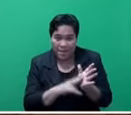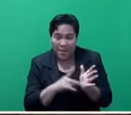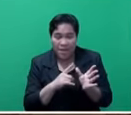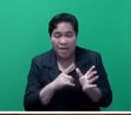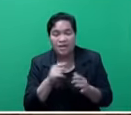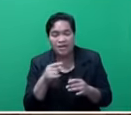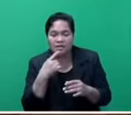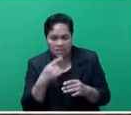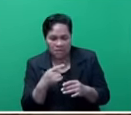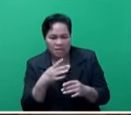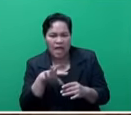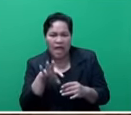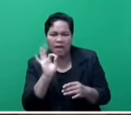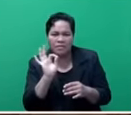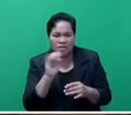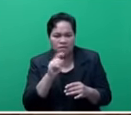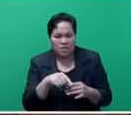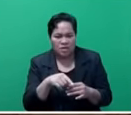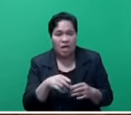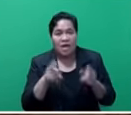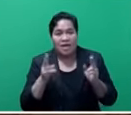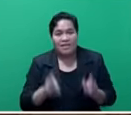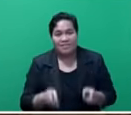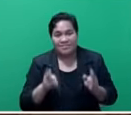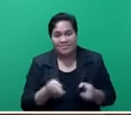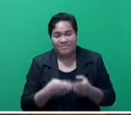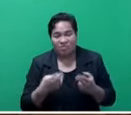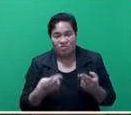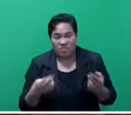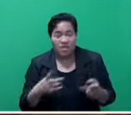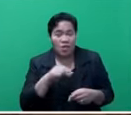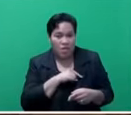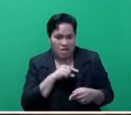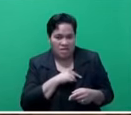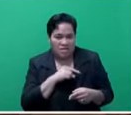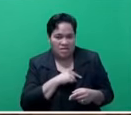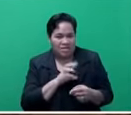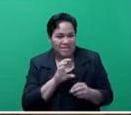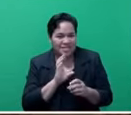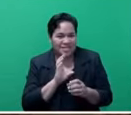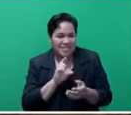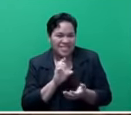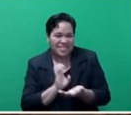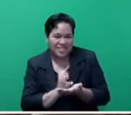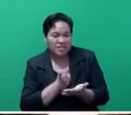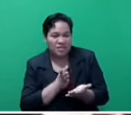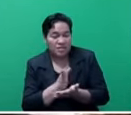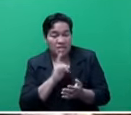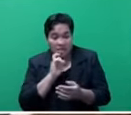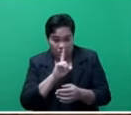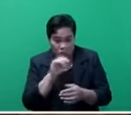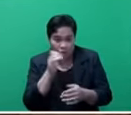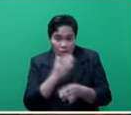the absolute criticality of human resources that we have. The quality of the civil service. If they do their job well, we as